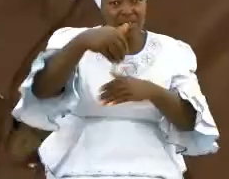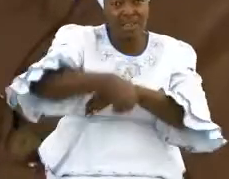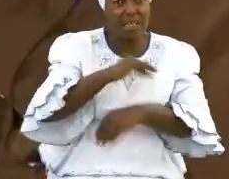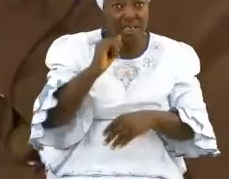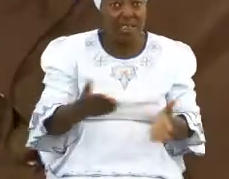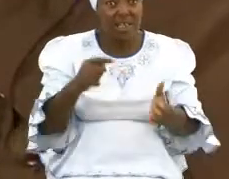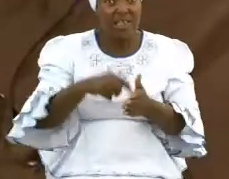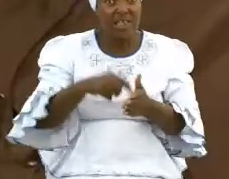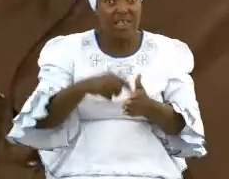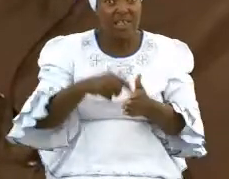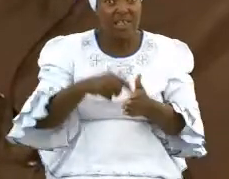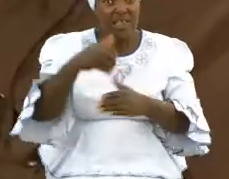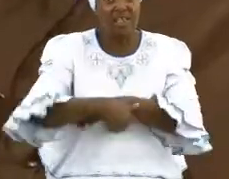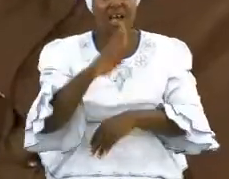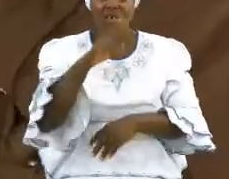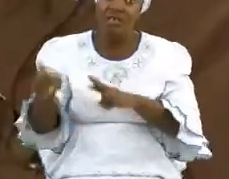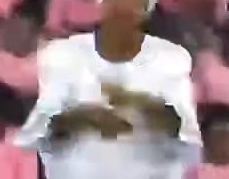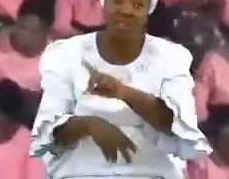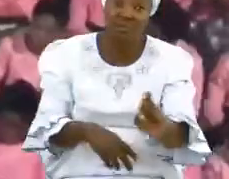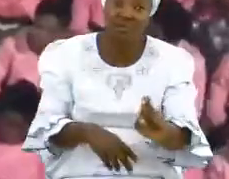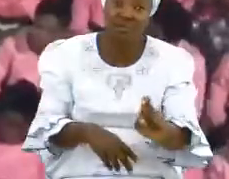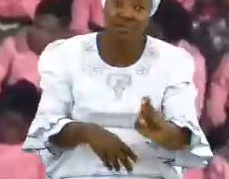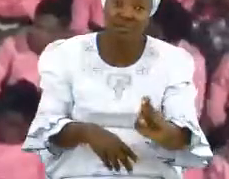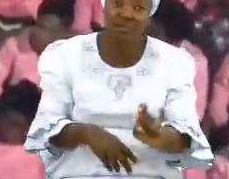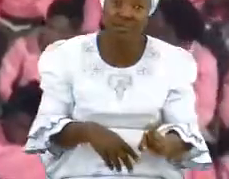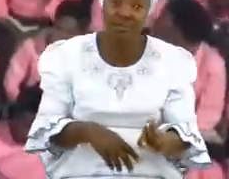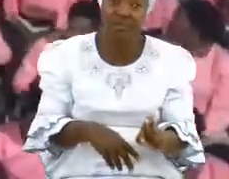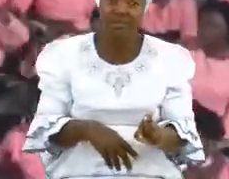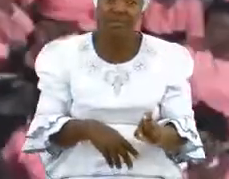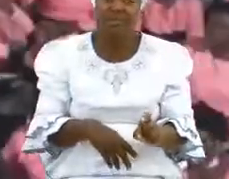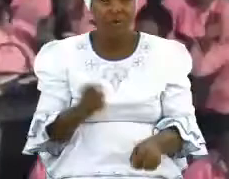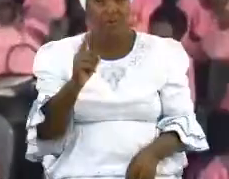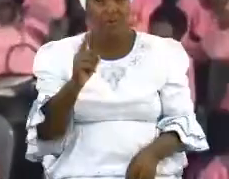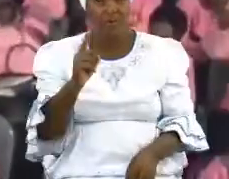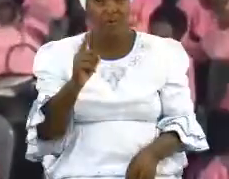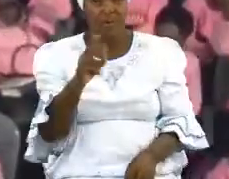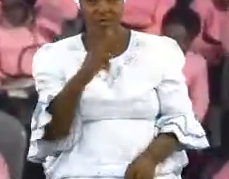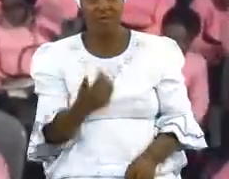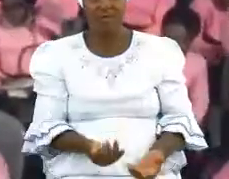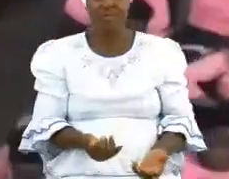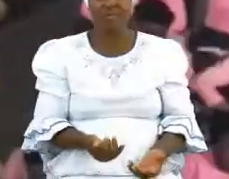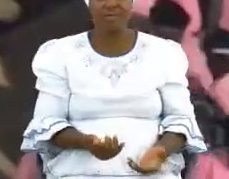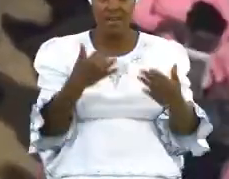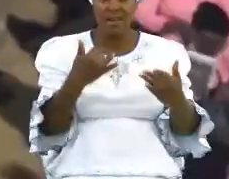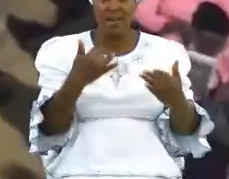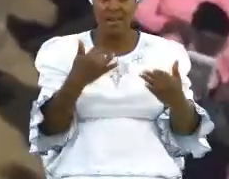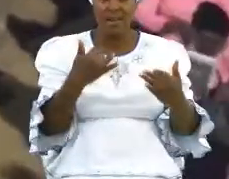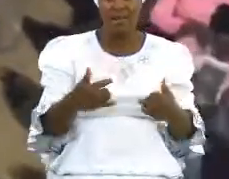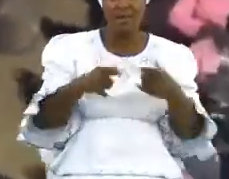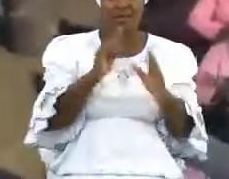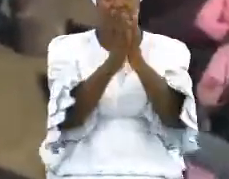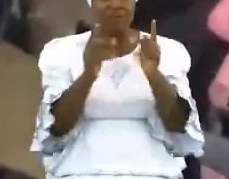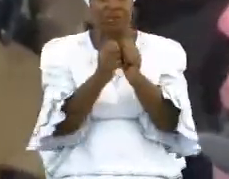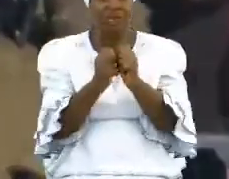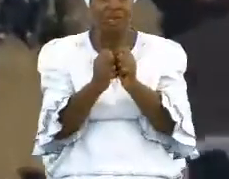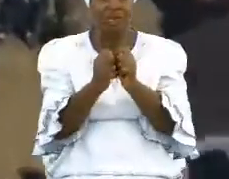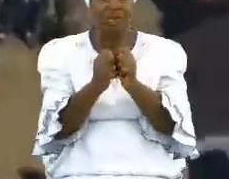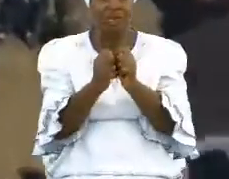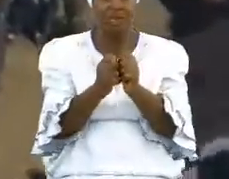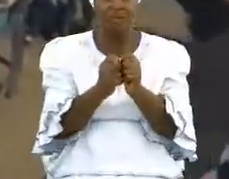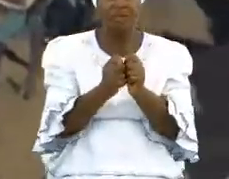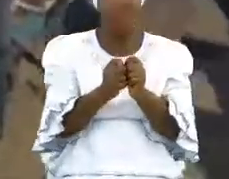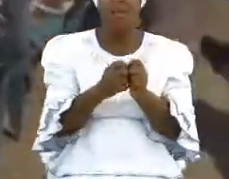taking place now. Are you ready? Where are you? Heads bowed and eyes closed. The